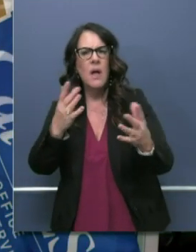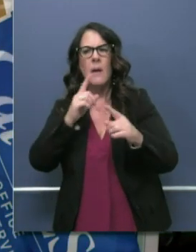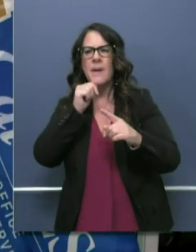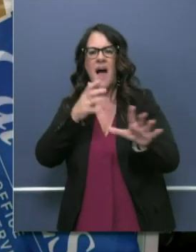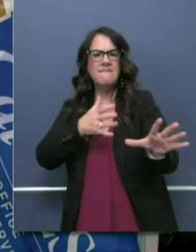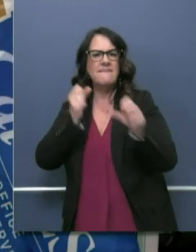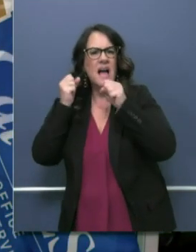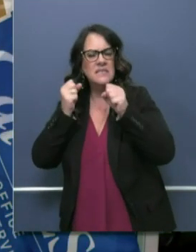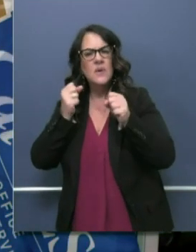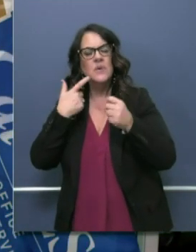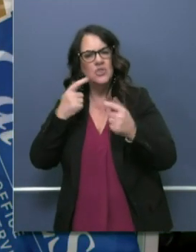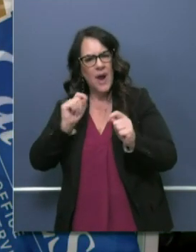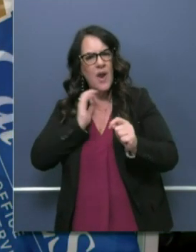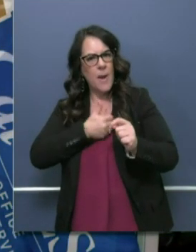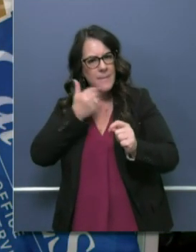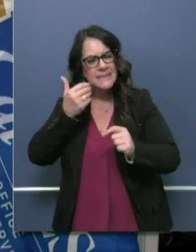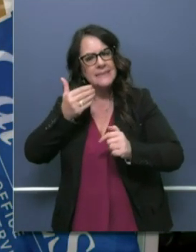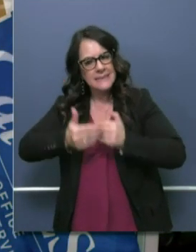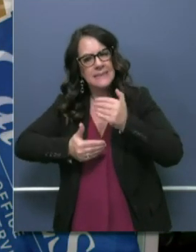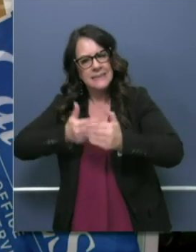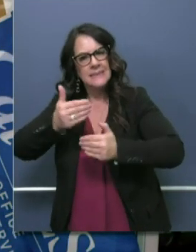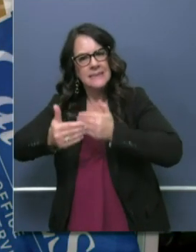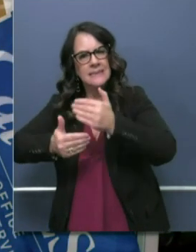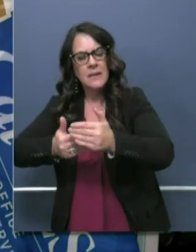as we can through stage 2.